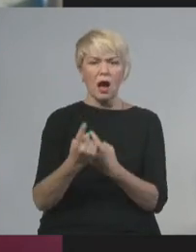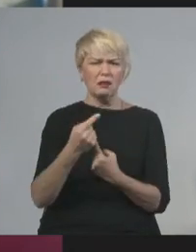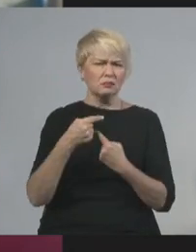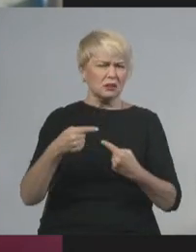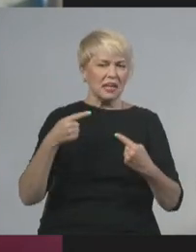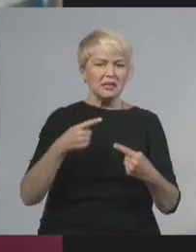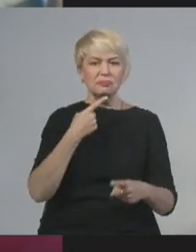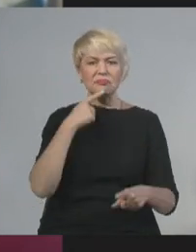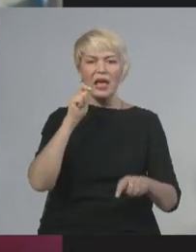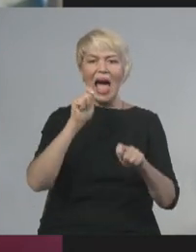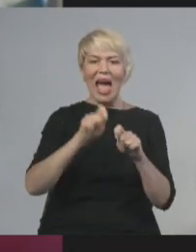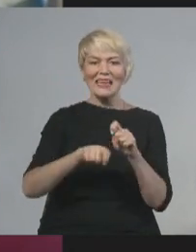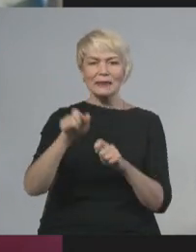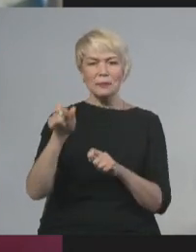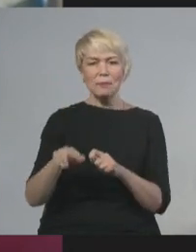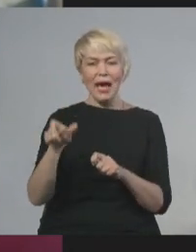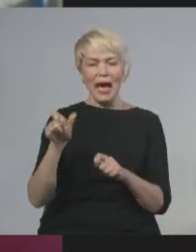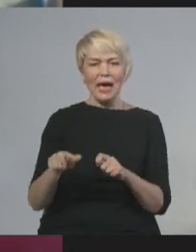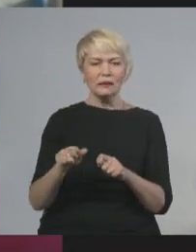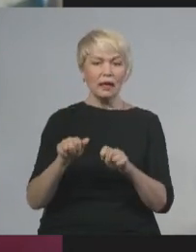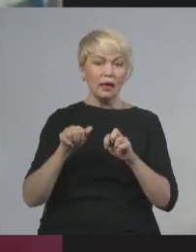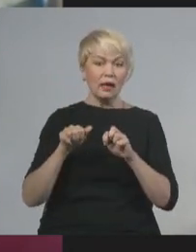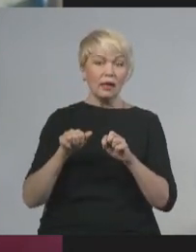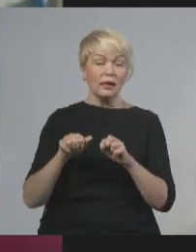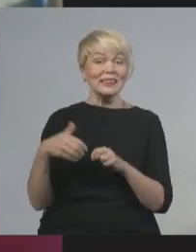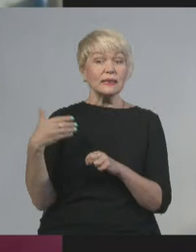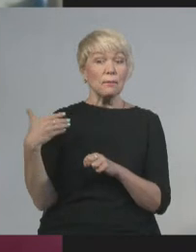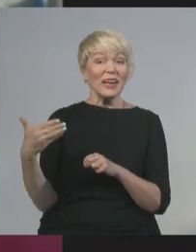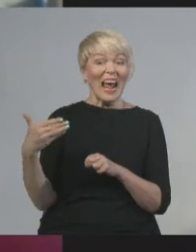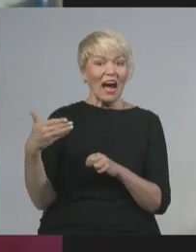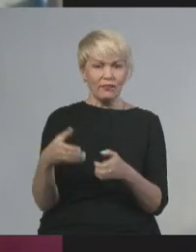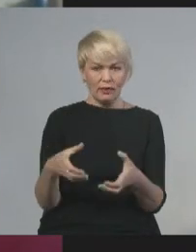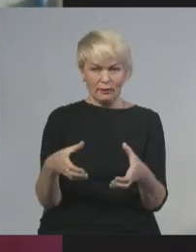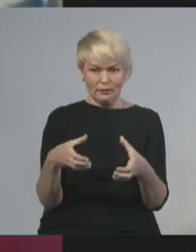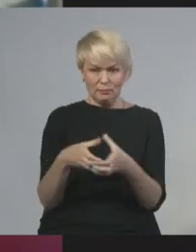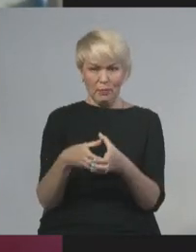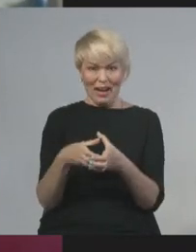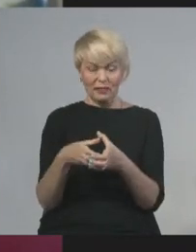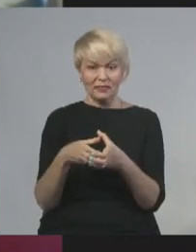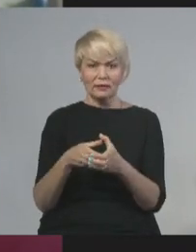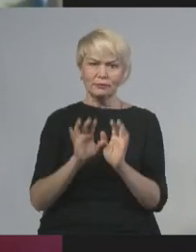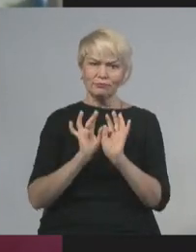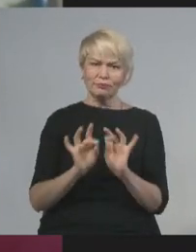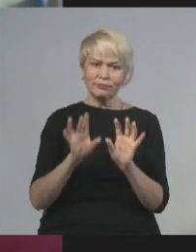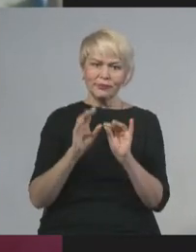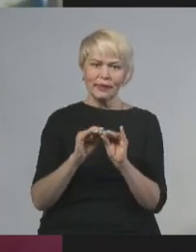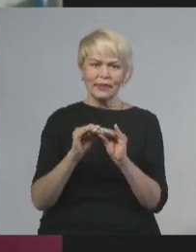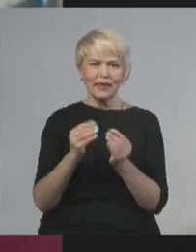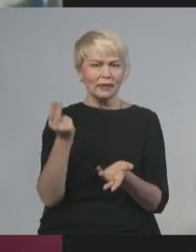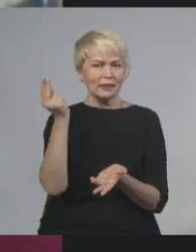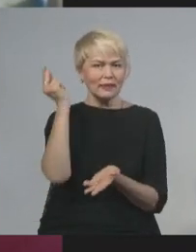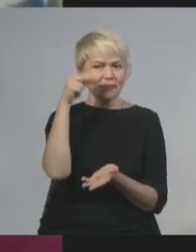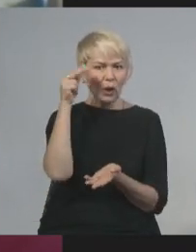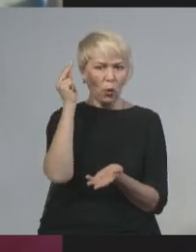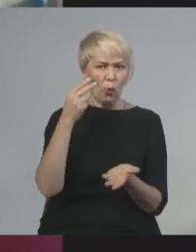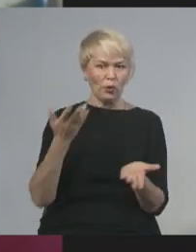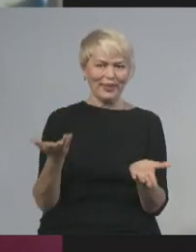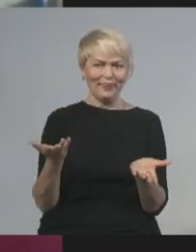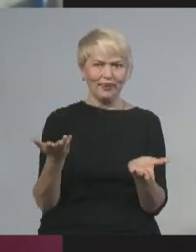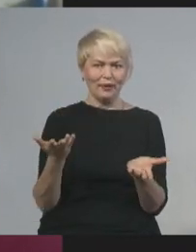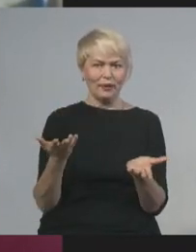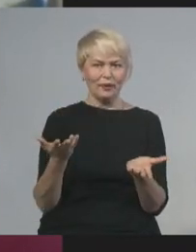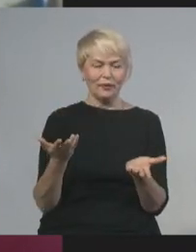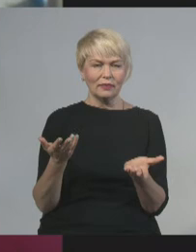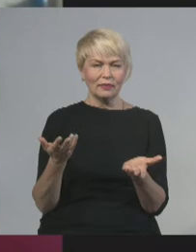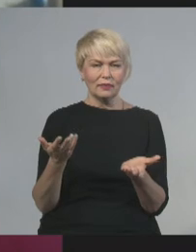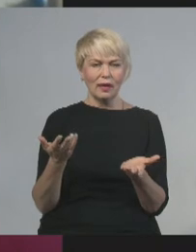um non-scientific uh conspiracy theories conspiracy theories to enter but